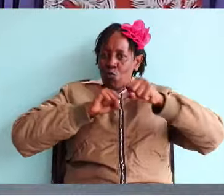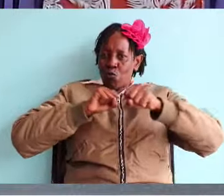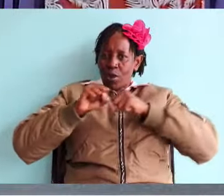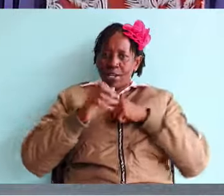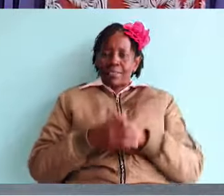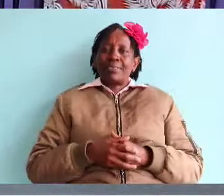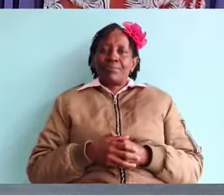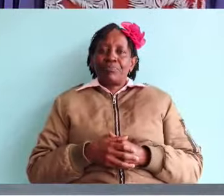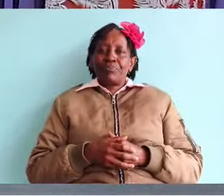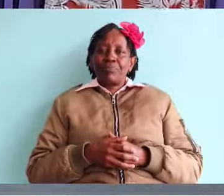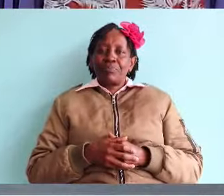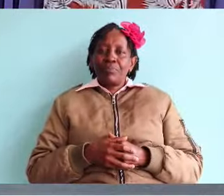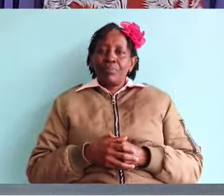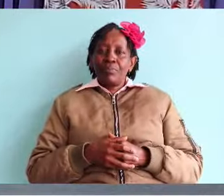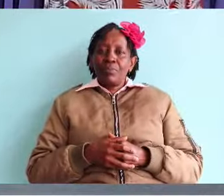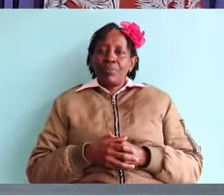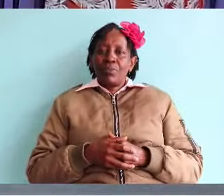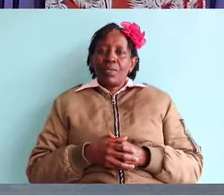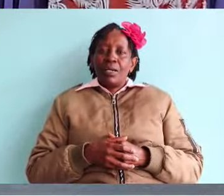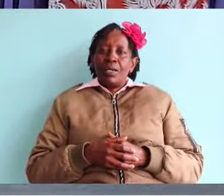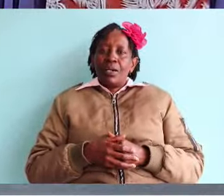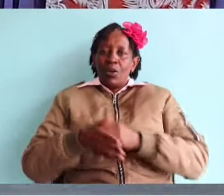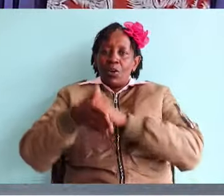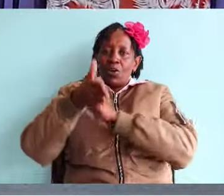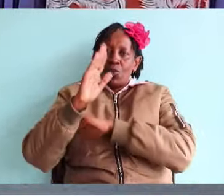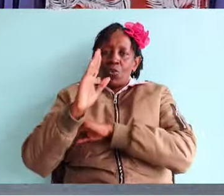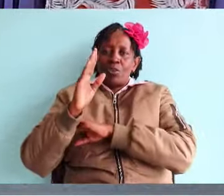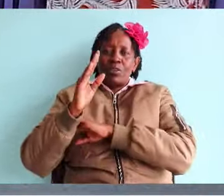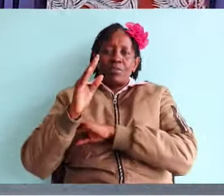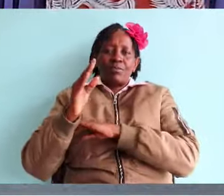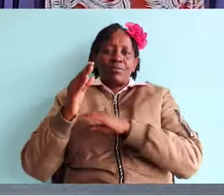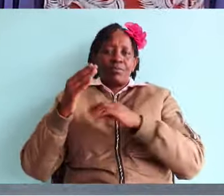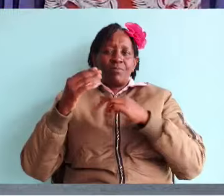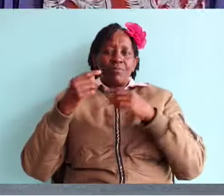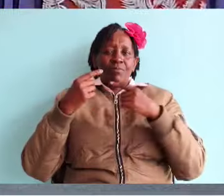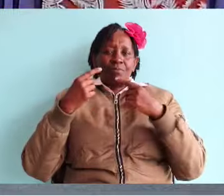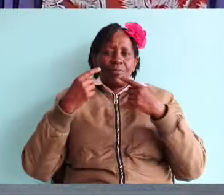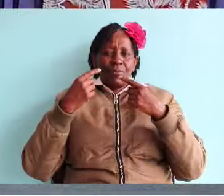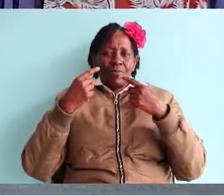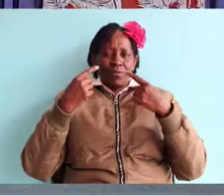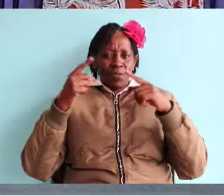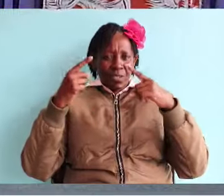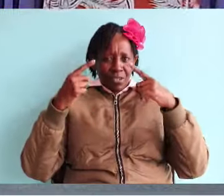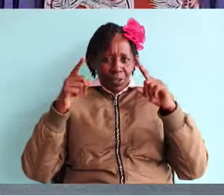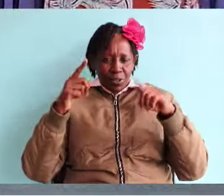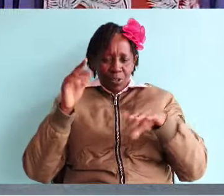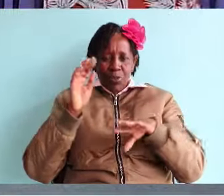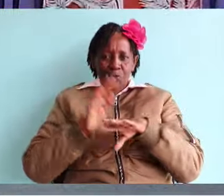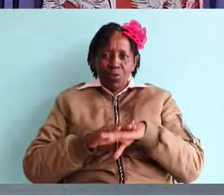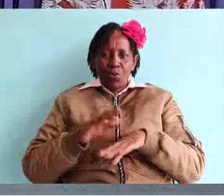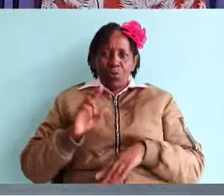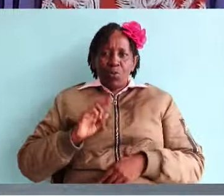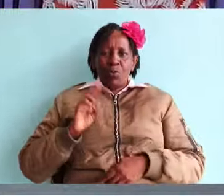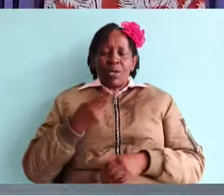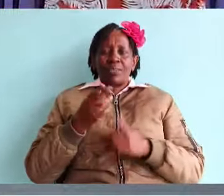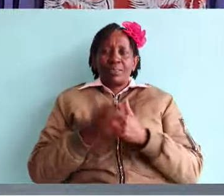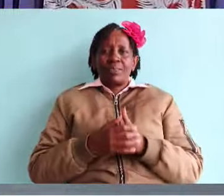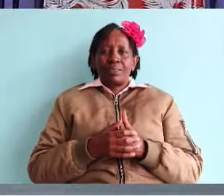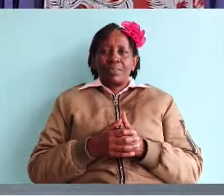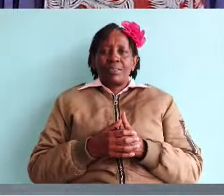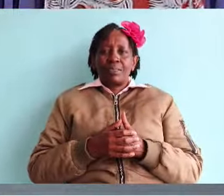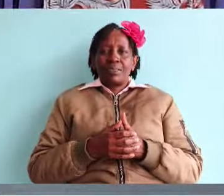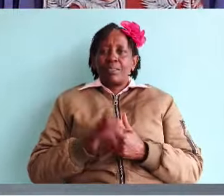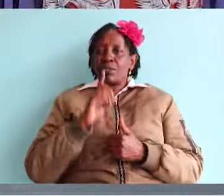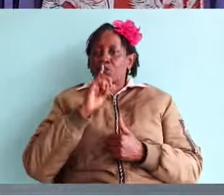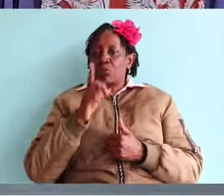you. And so, God, the victories in our lives are from you, and it is not even about us. And so we